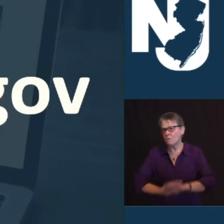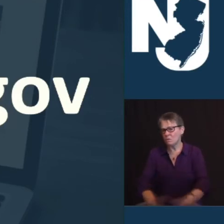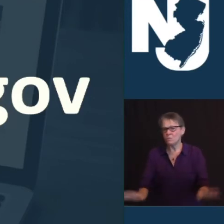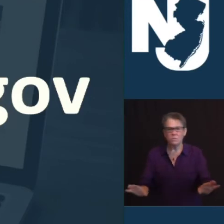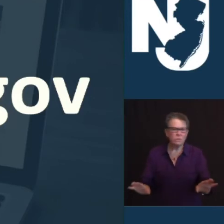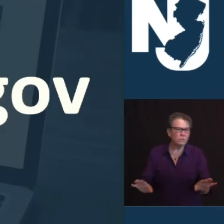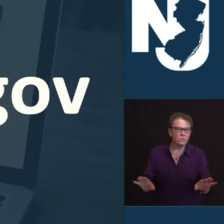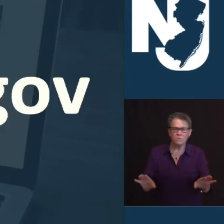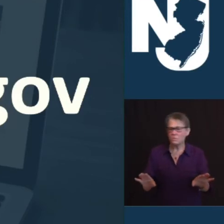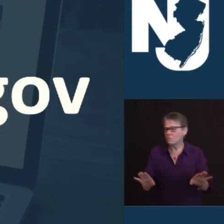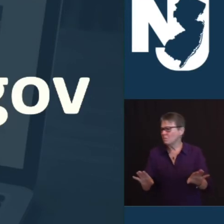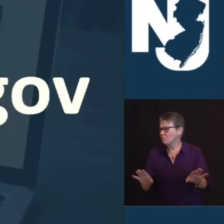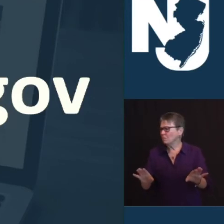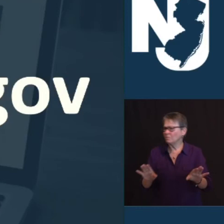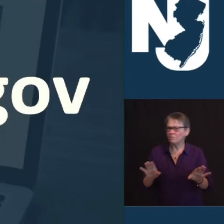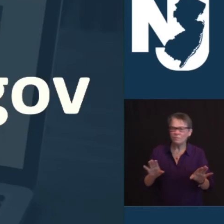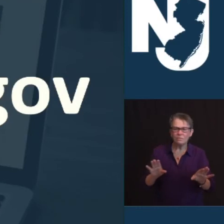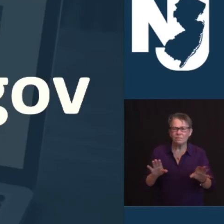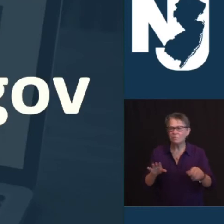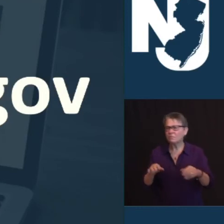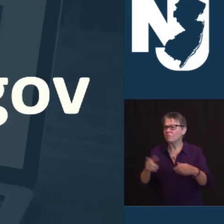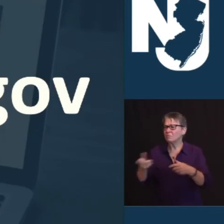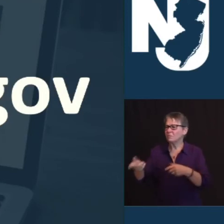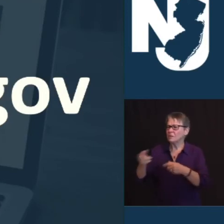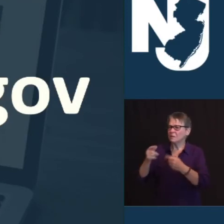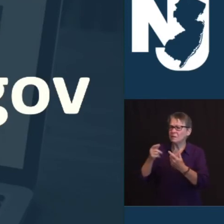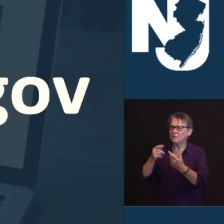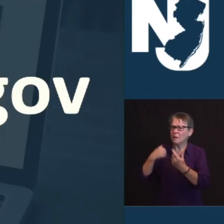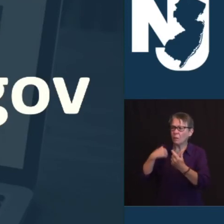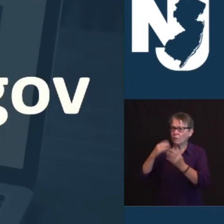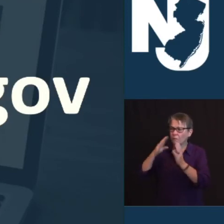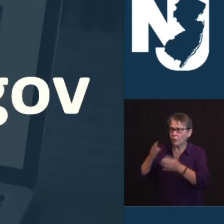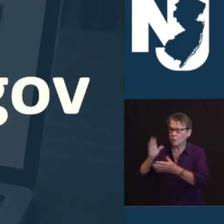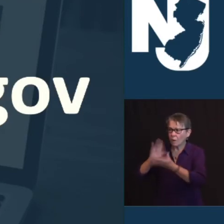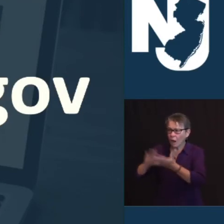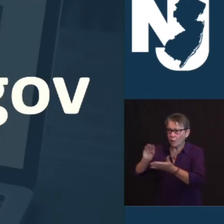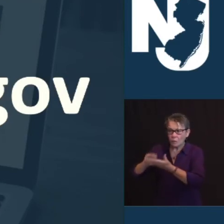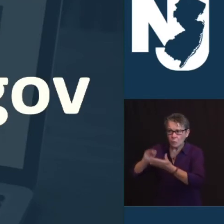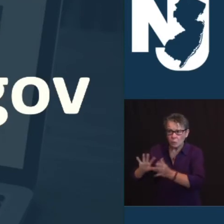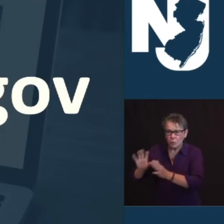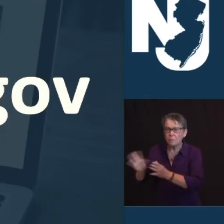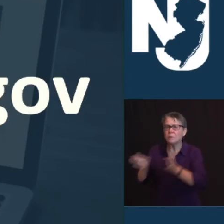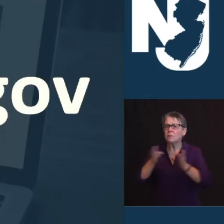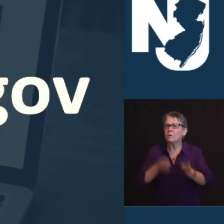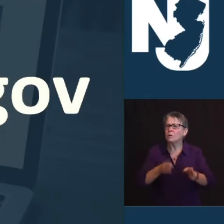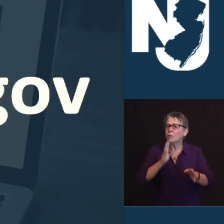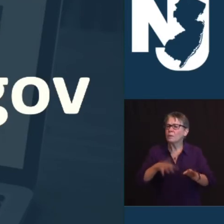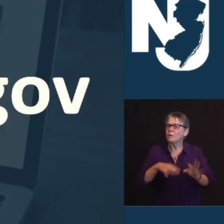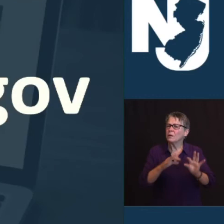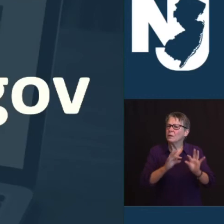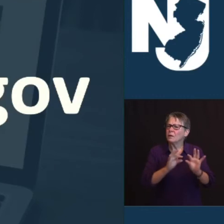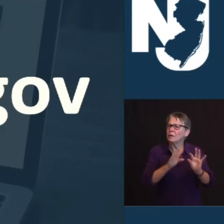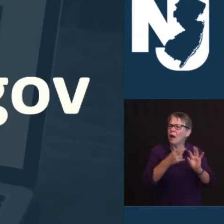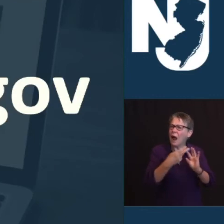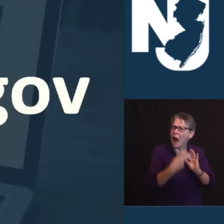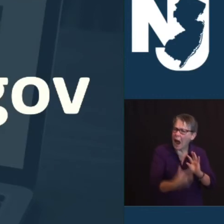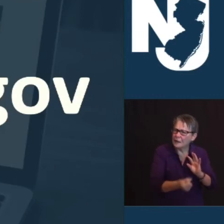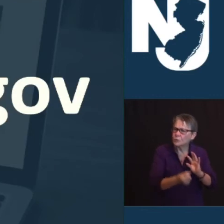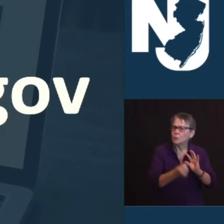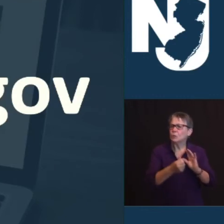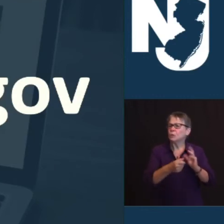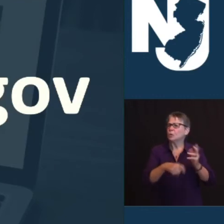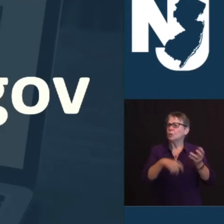and universities, clearly. Our local pre-K through 12 districts have also been working hard to protect their educational